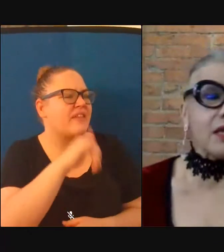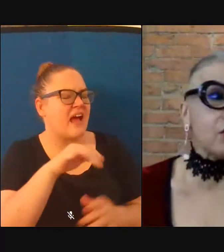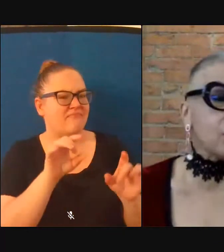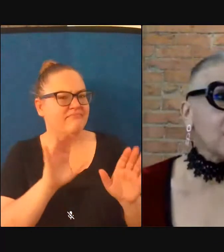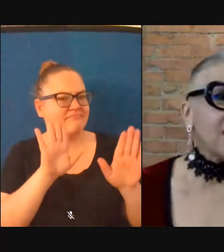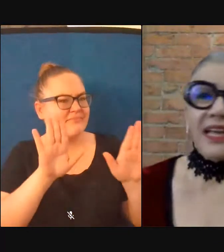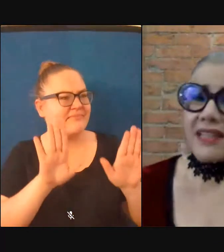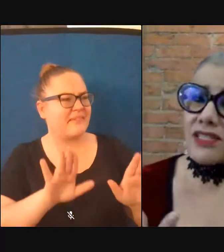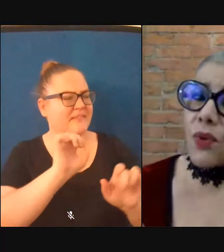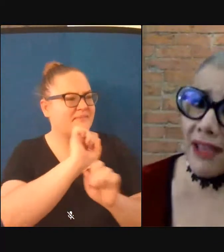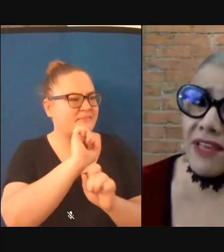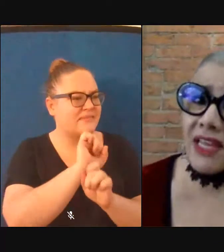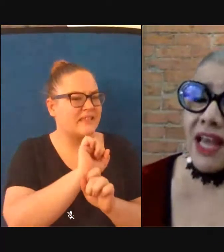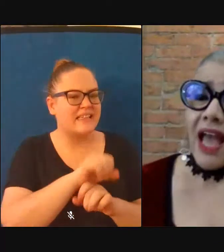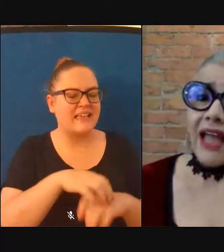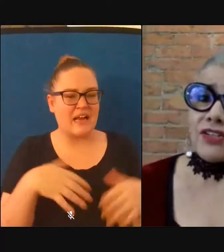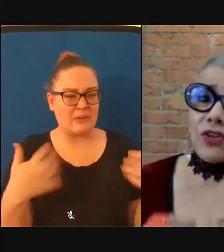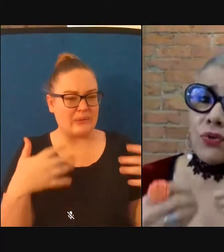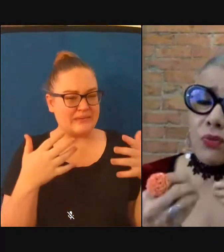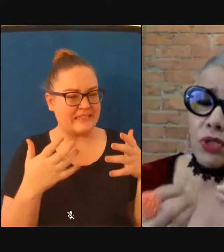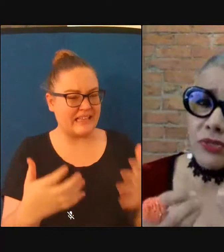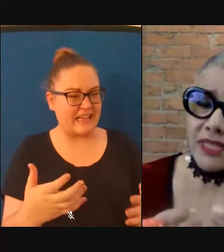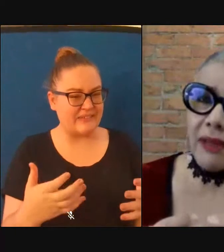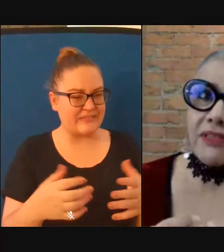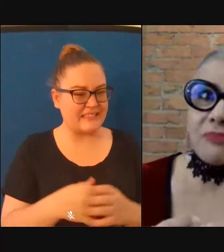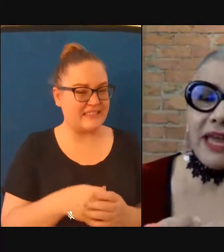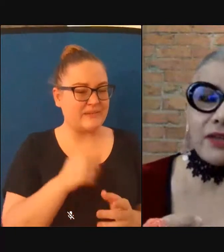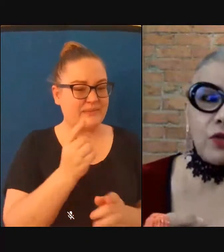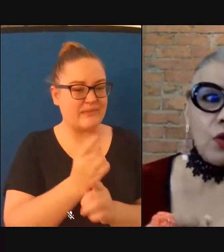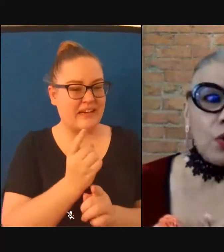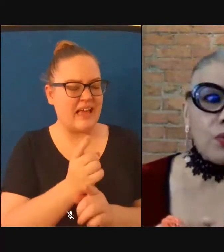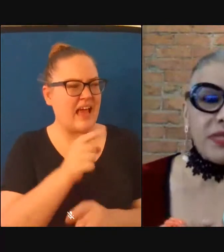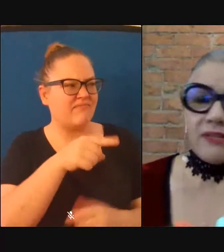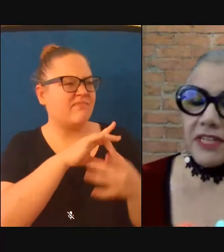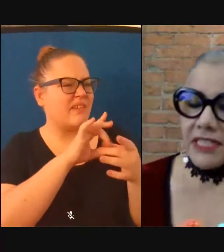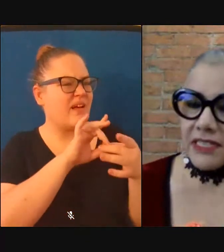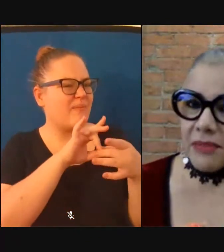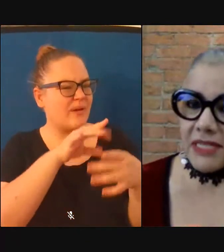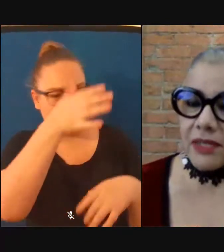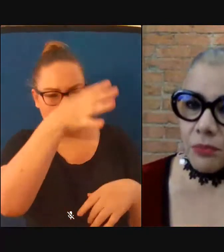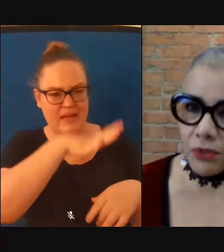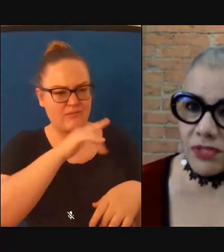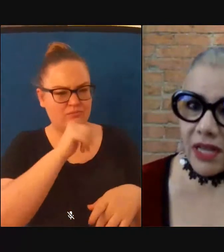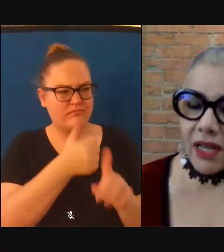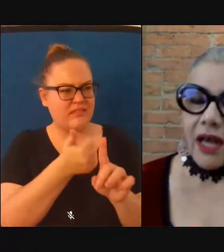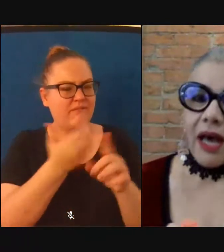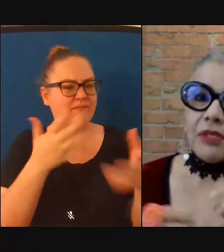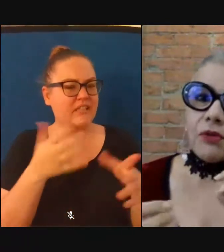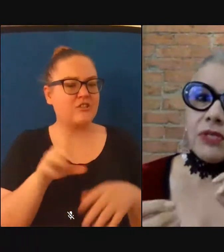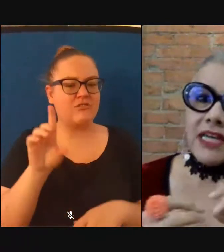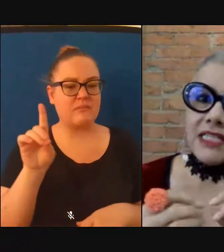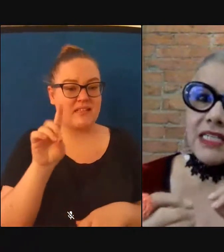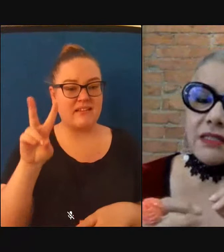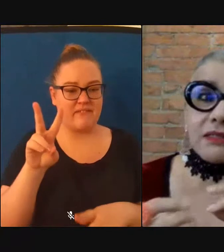that's so heavy. And what you said about this man who was a convicted domestic abuser, I